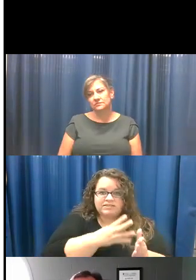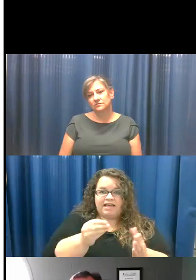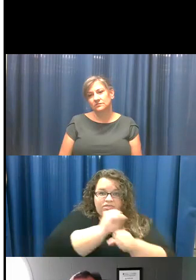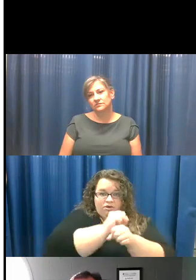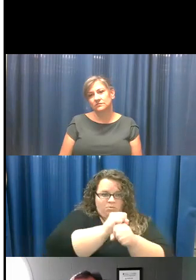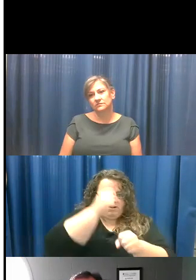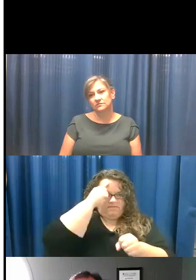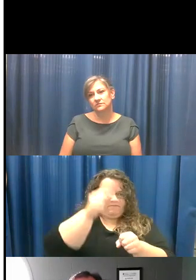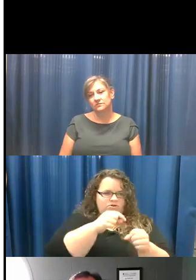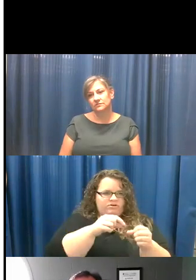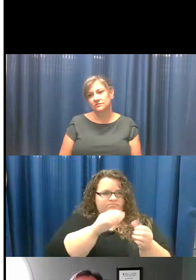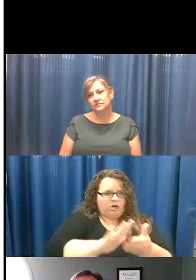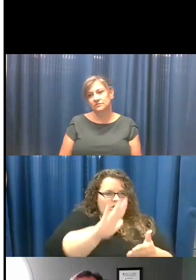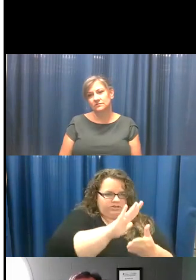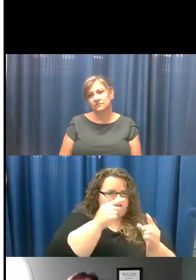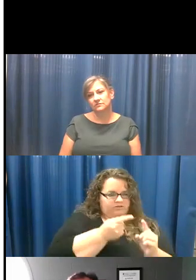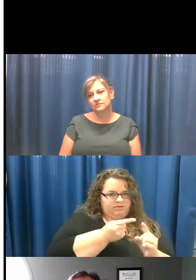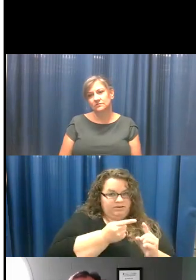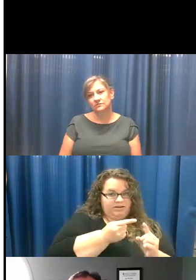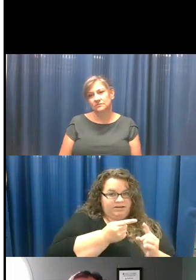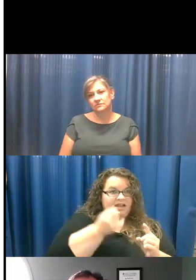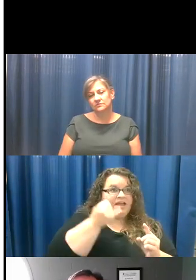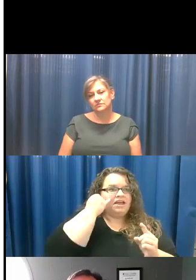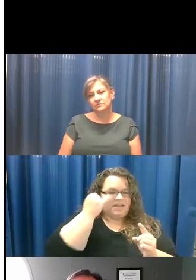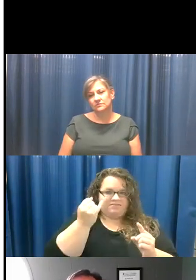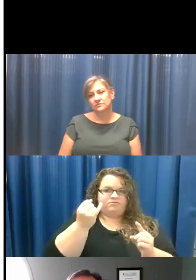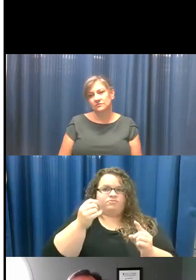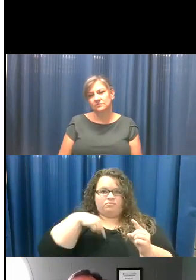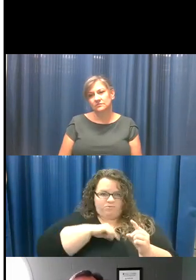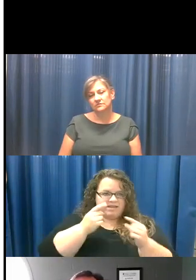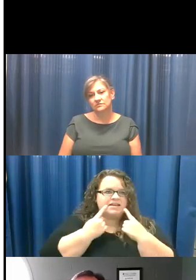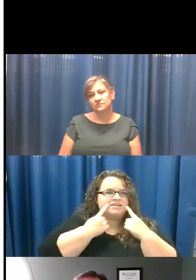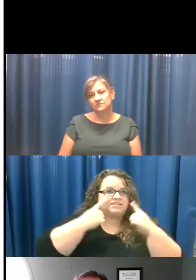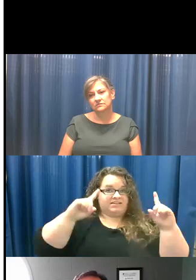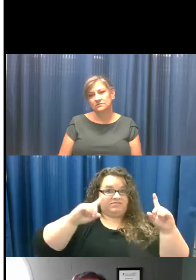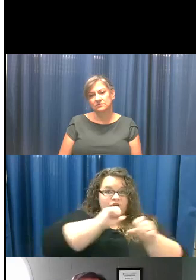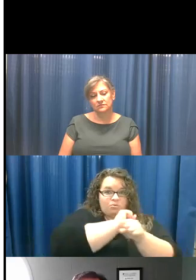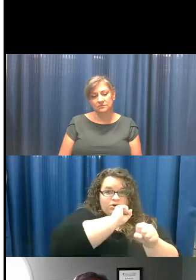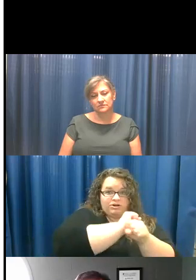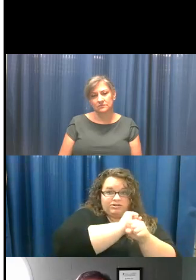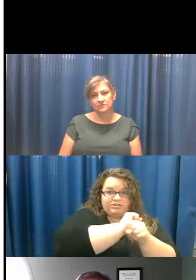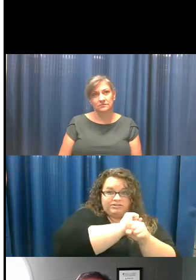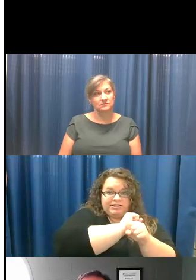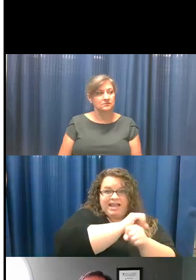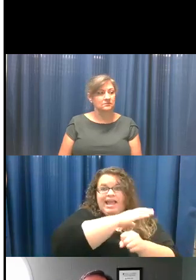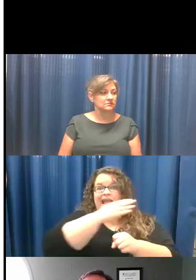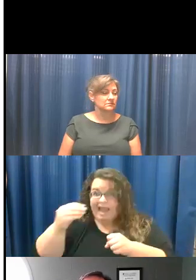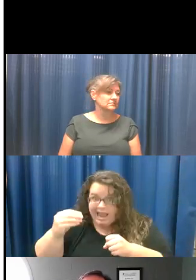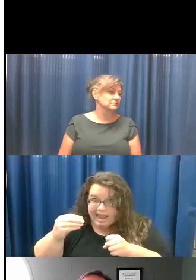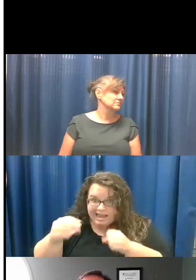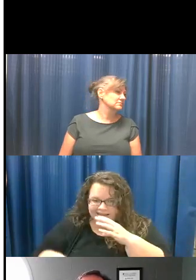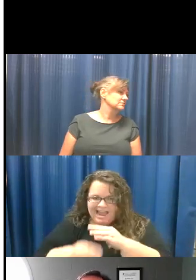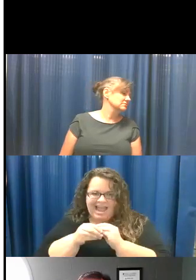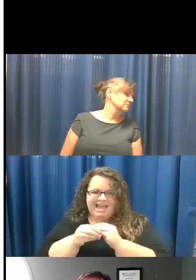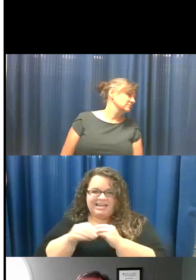can successfully accomplish our work and provide flex time or flex place, I think it's going to be a big win for us. So flex